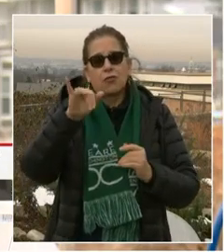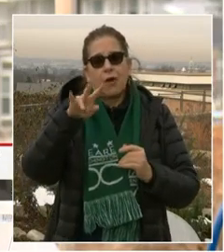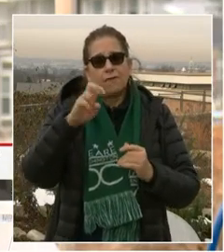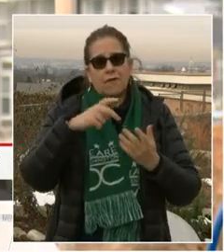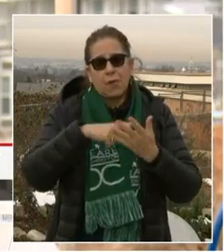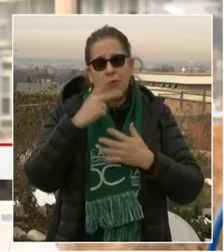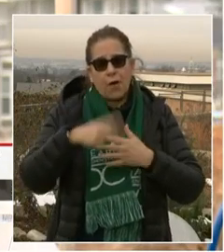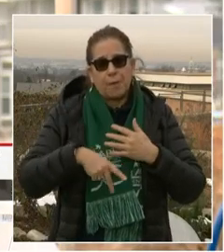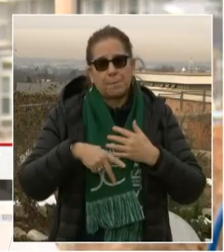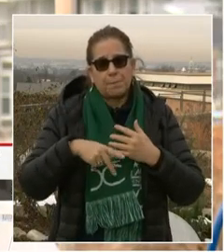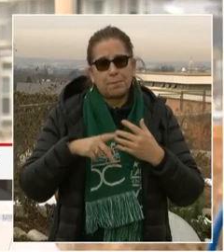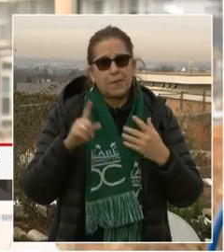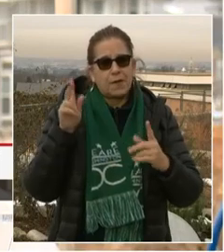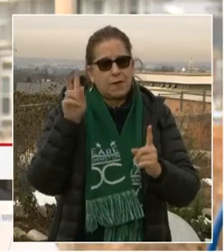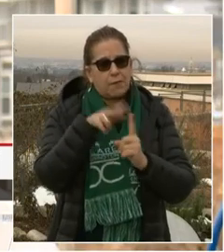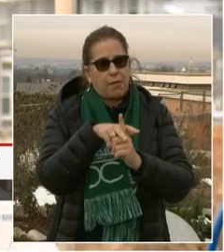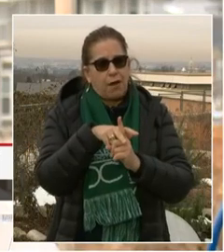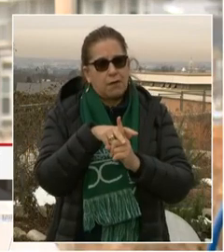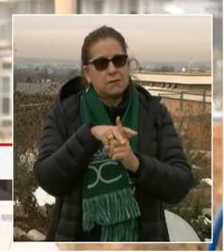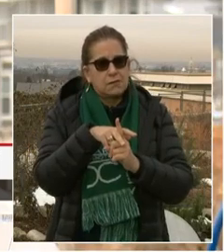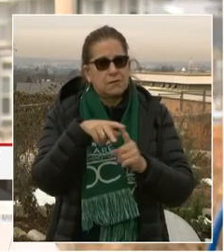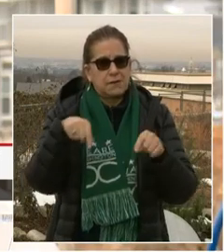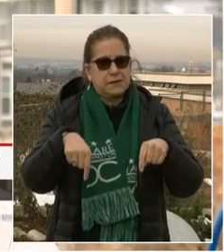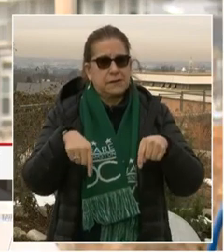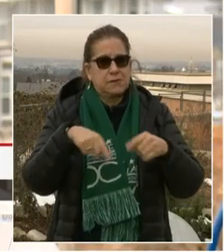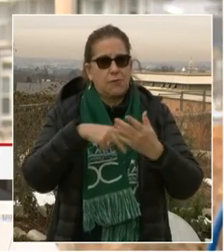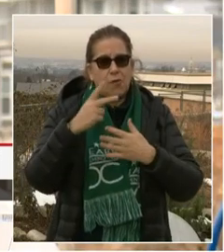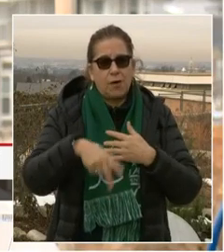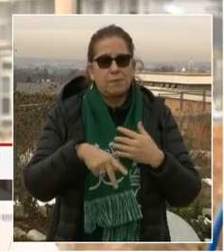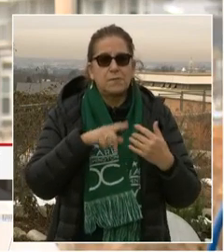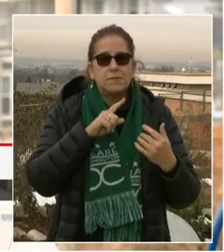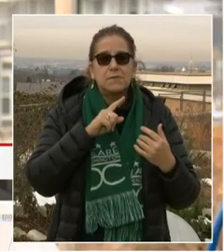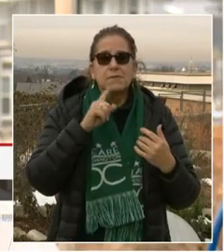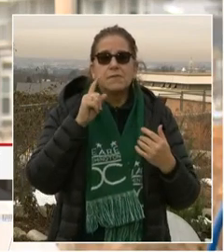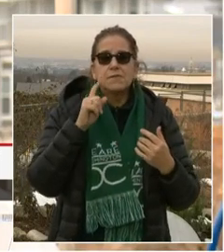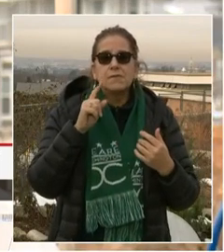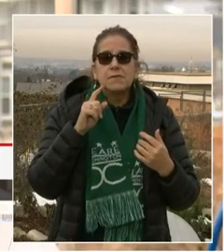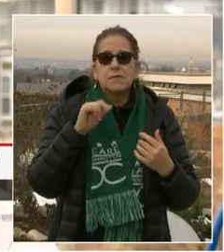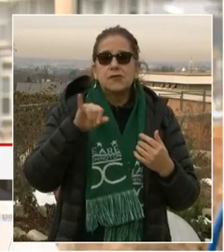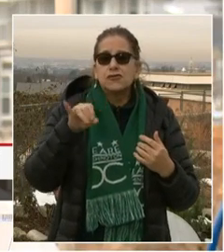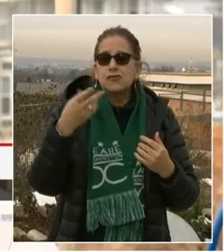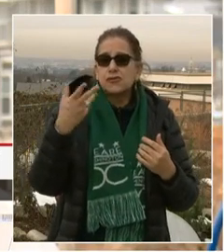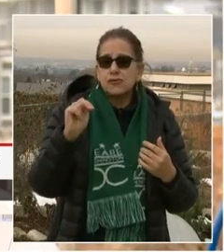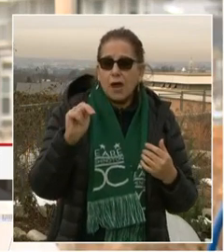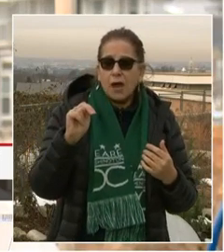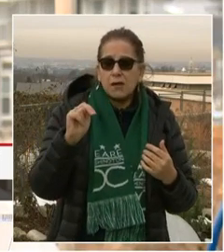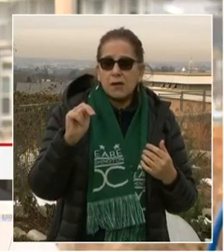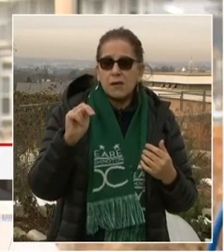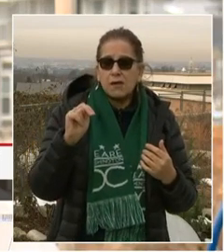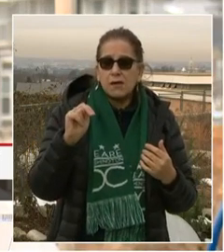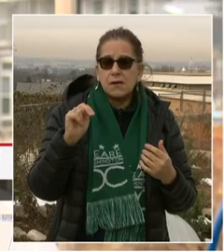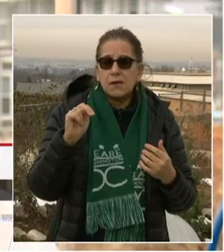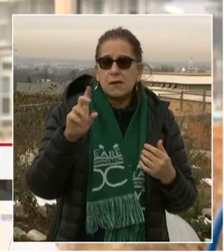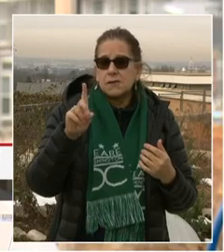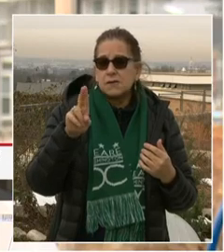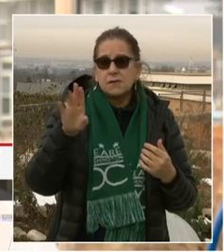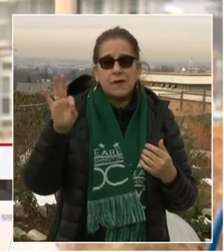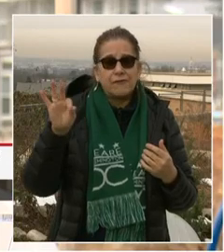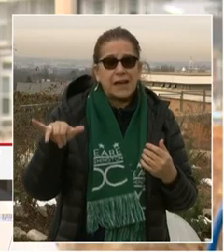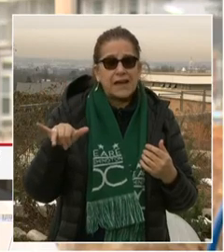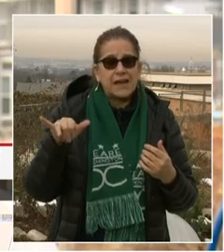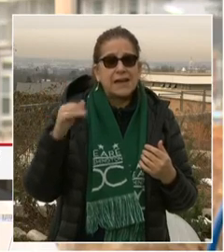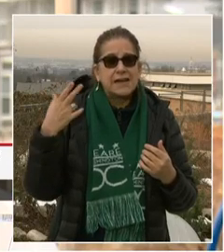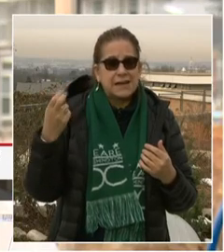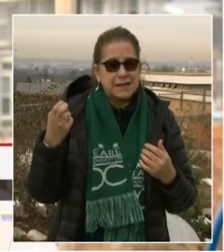He's the council member for Ward 5 and has been very instrumental in championing